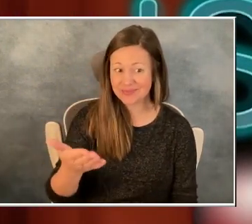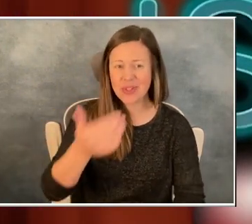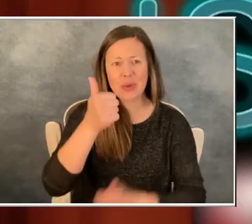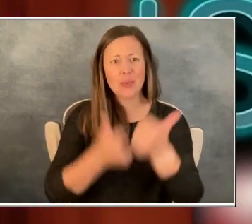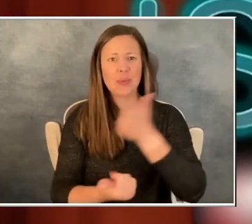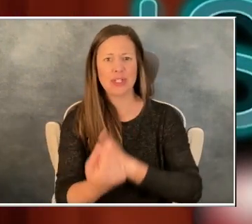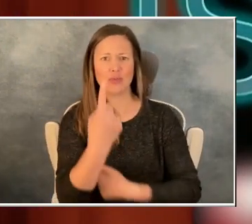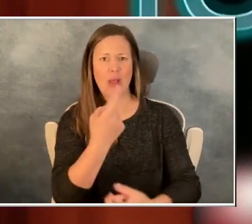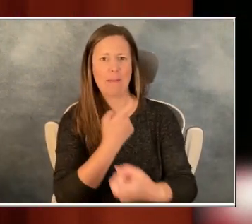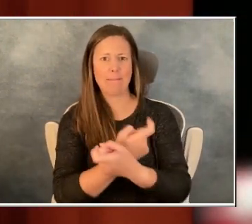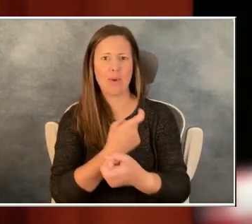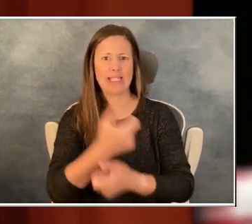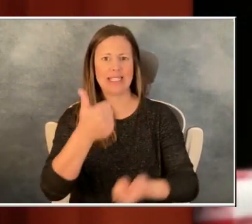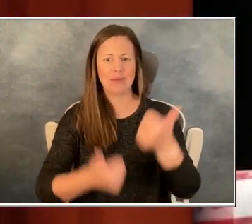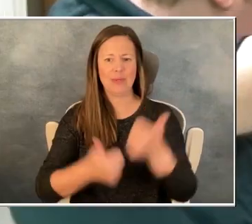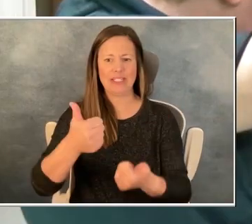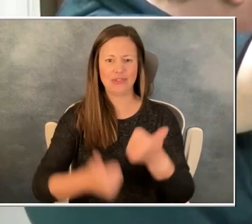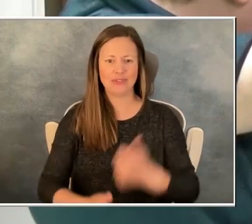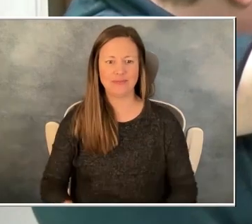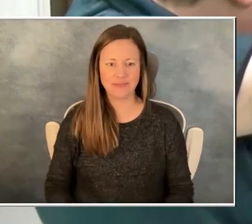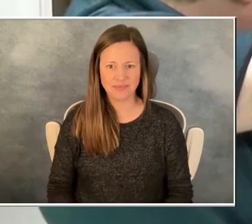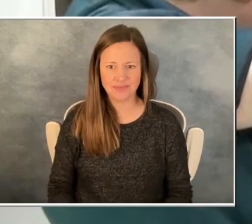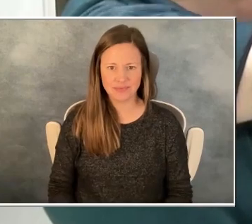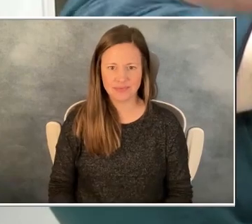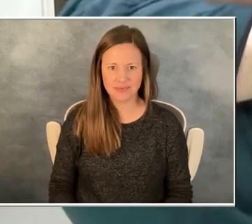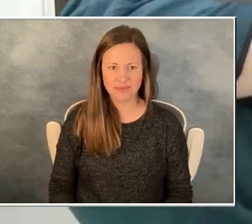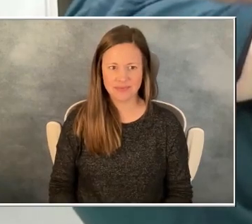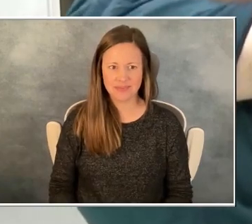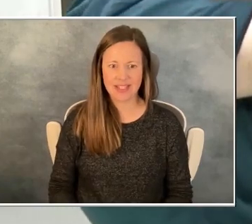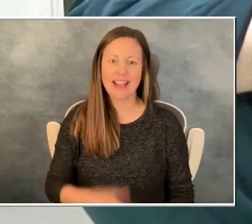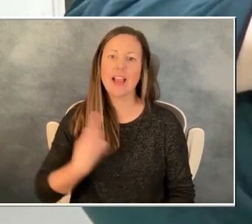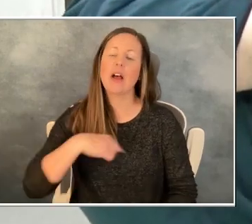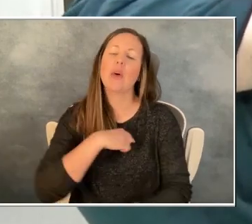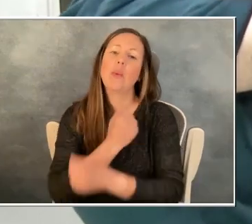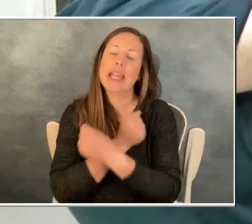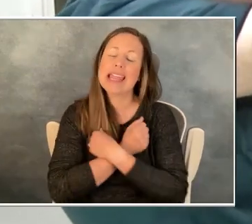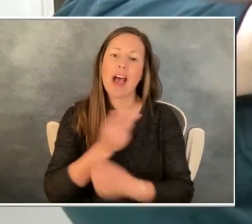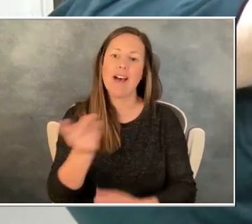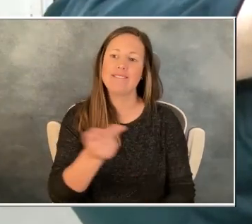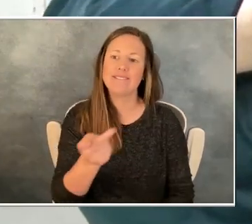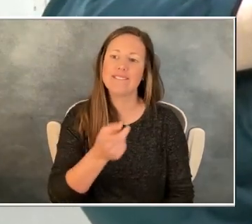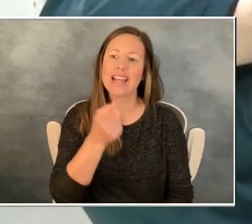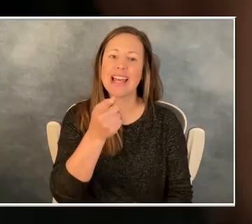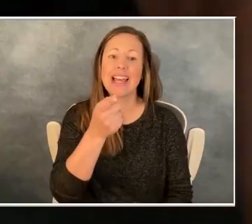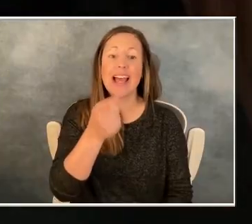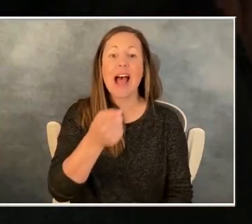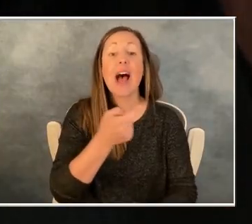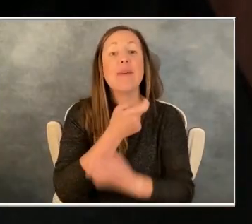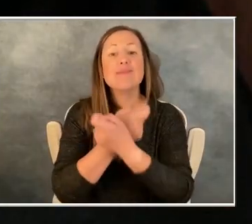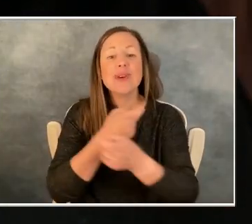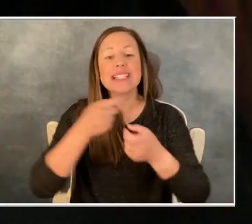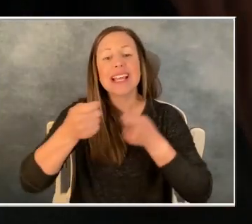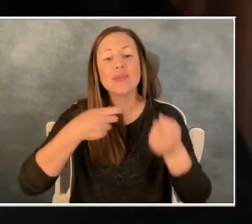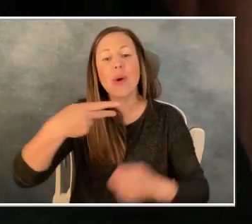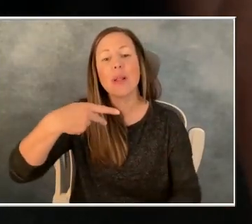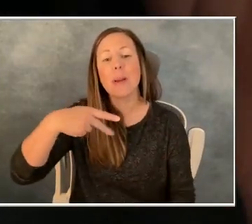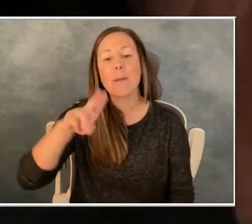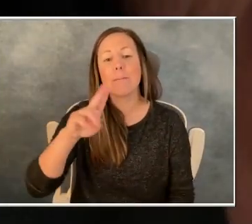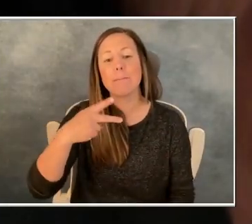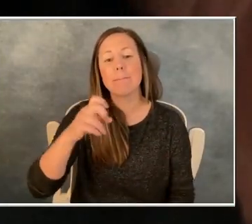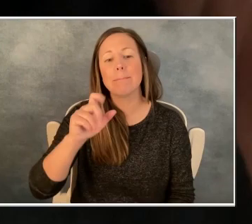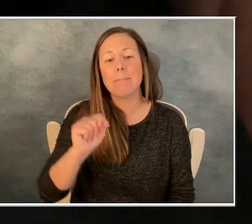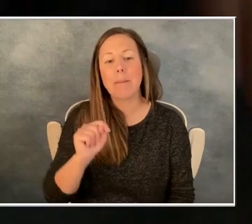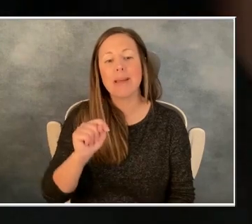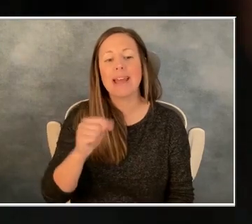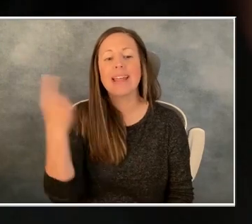is poison? We love Hunter and Scout. They are the poison control puppets. And of course, we also love the